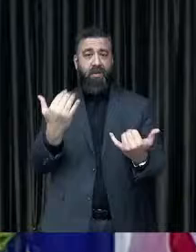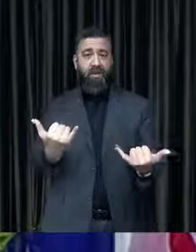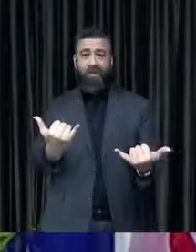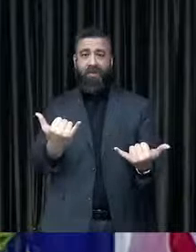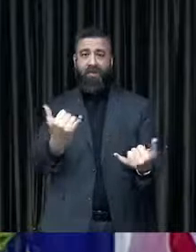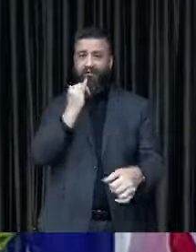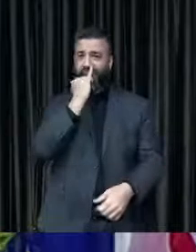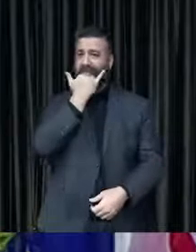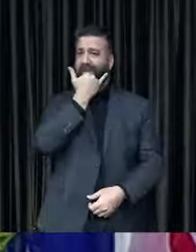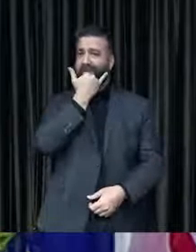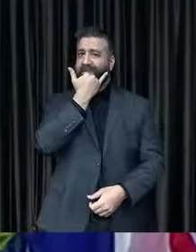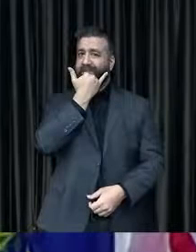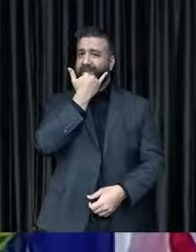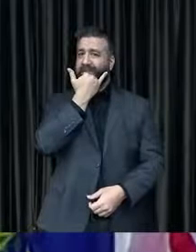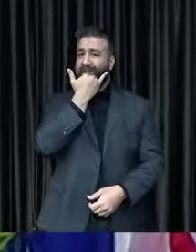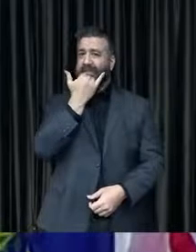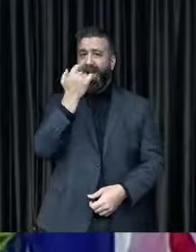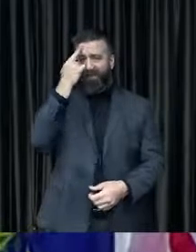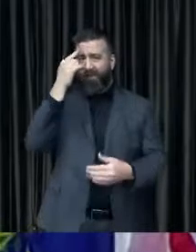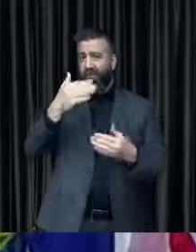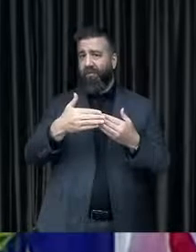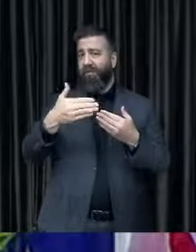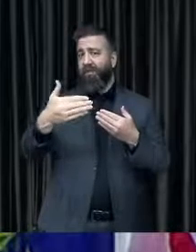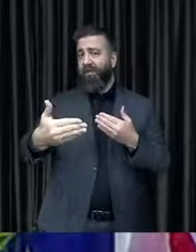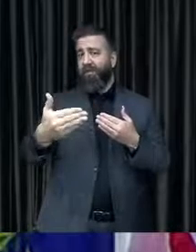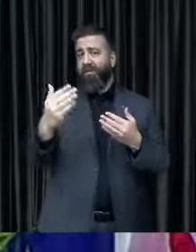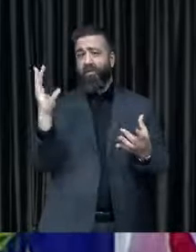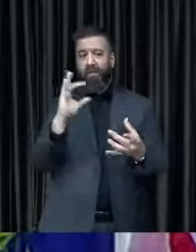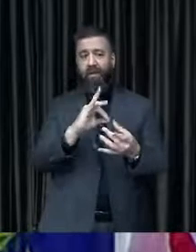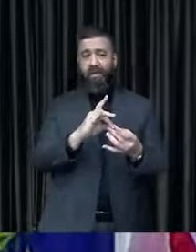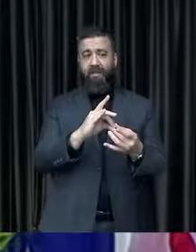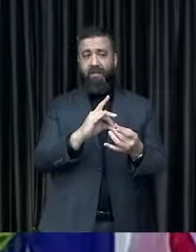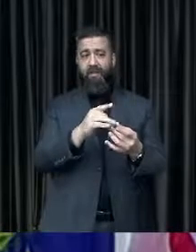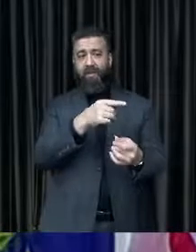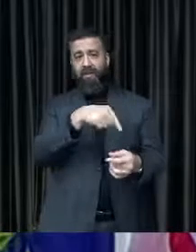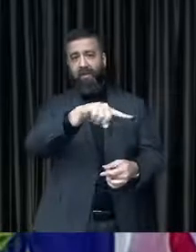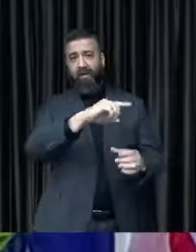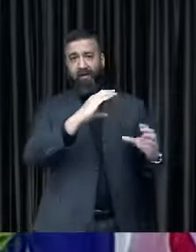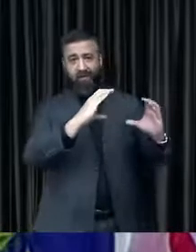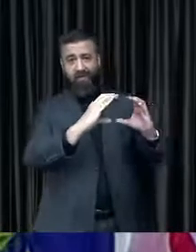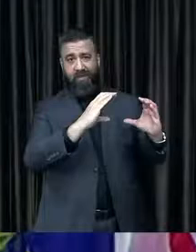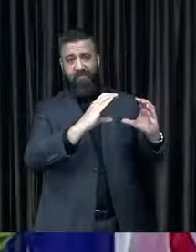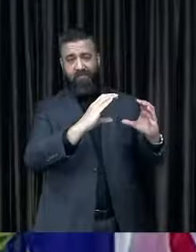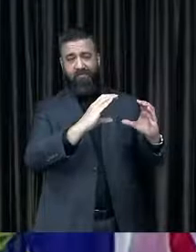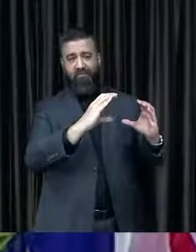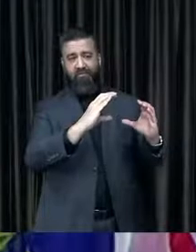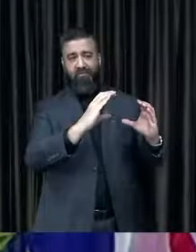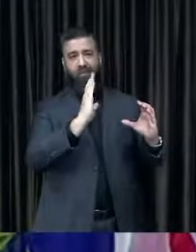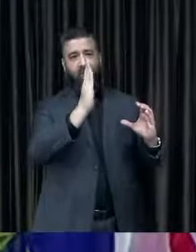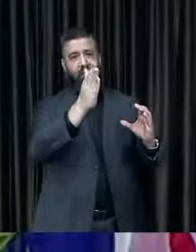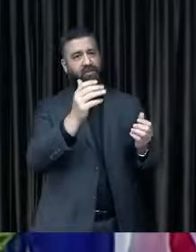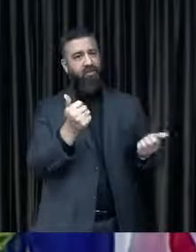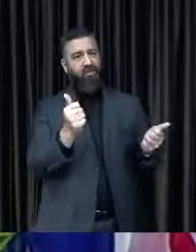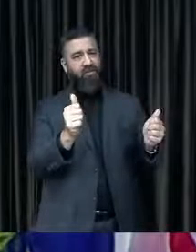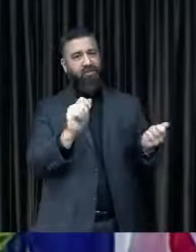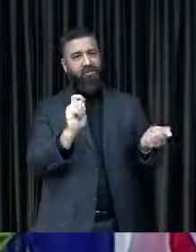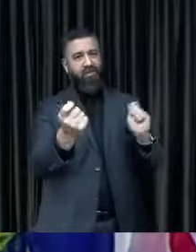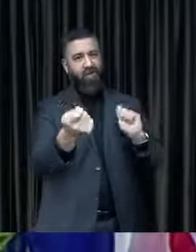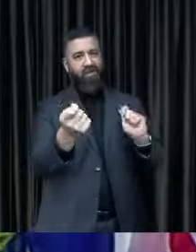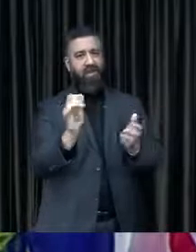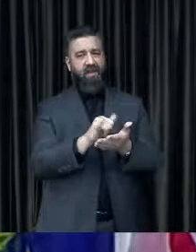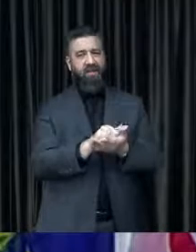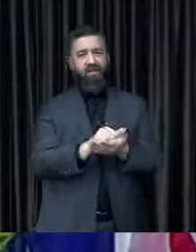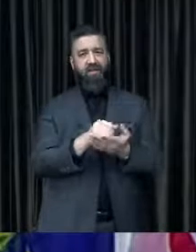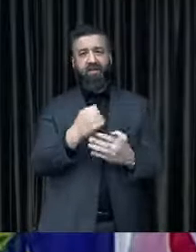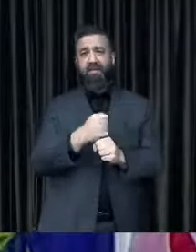error. And I think moving forward, based on the conversation of the council members, there'll be an effort to change that to make